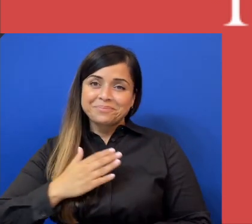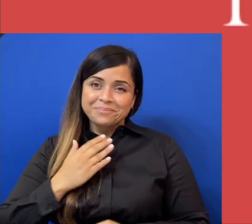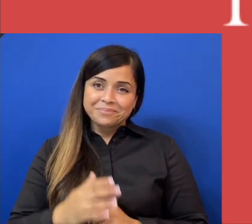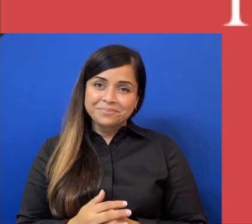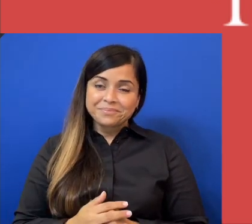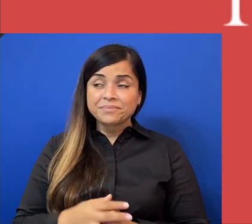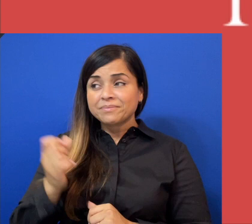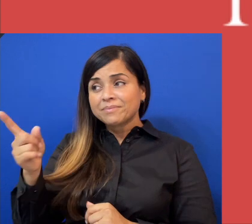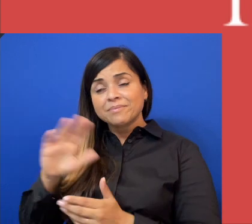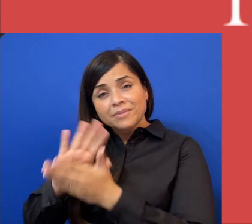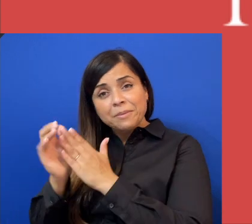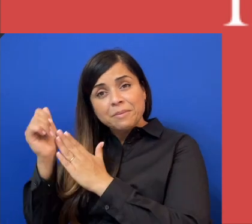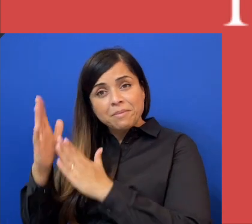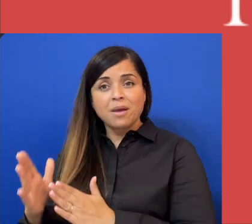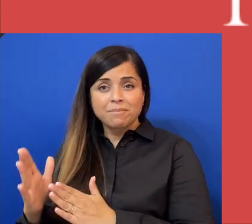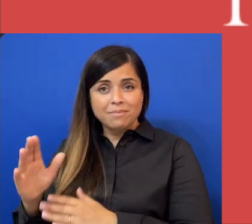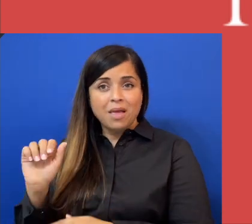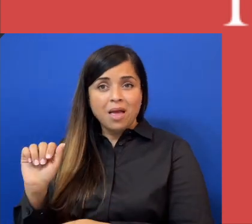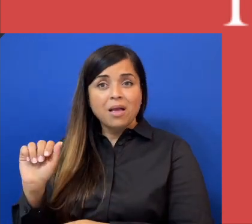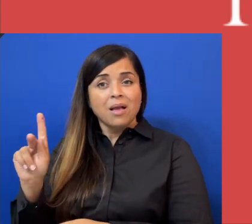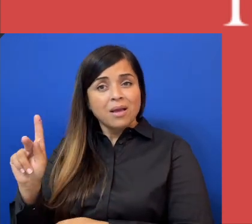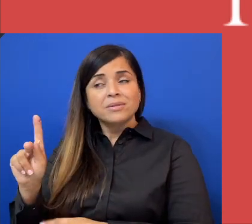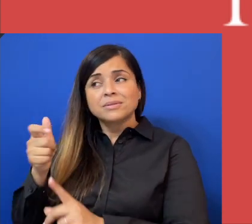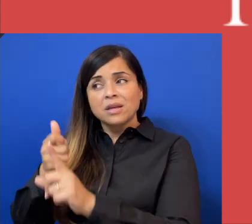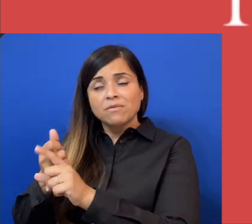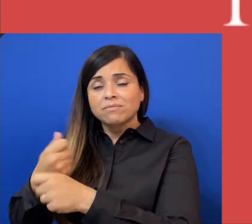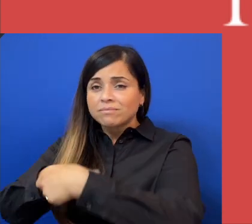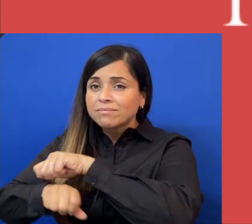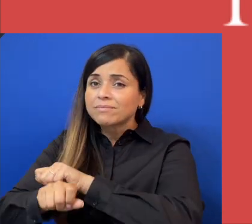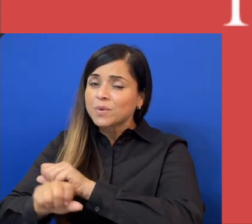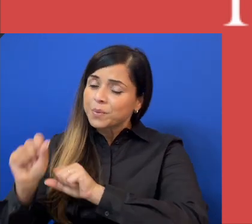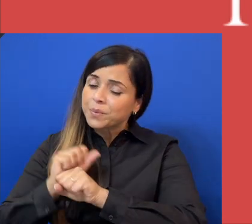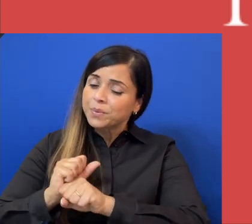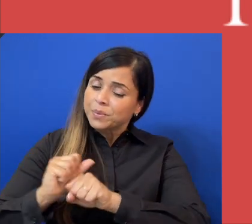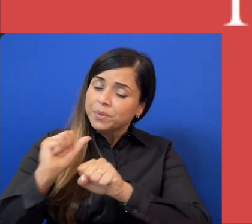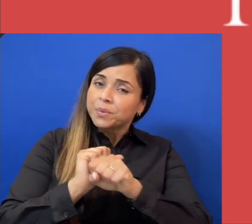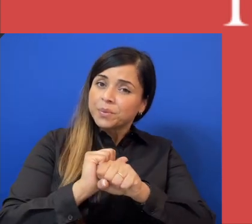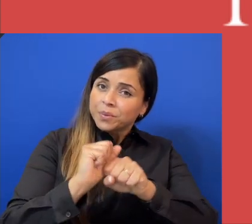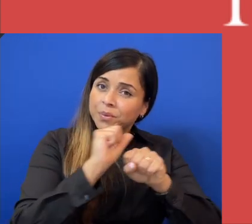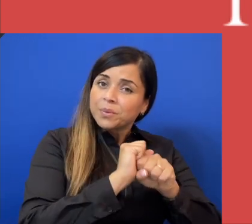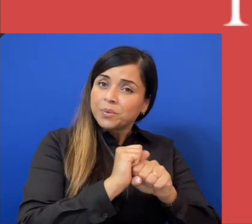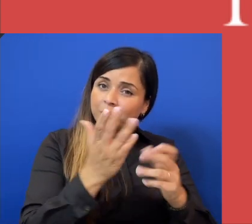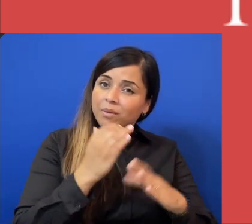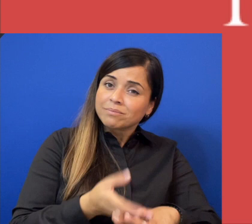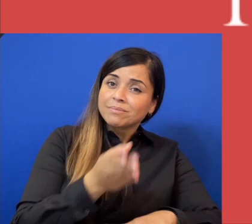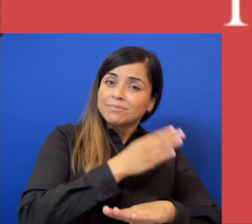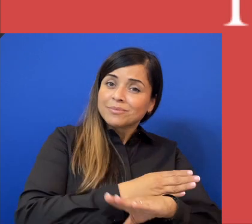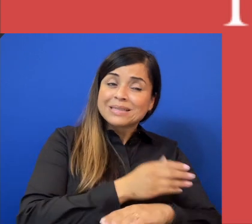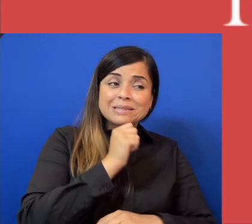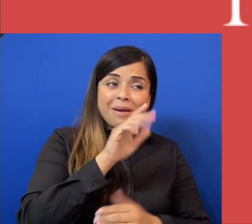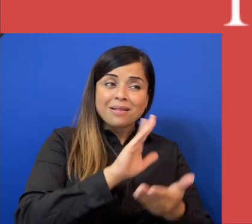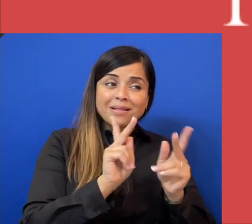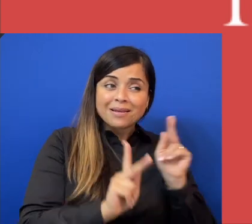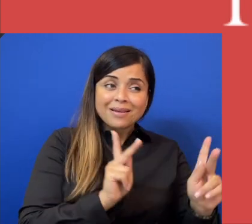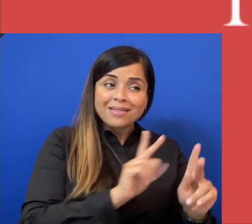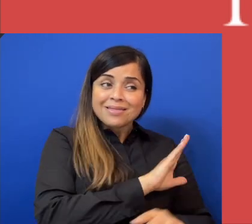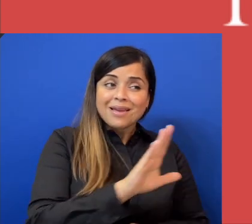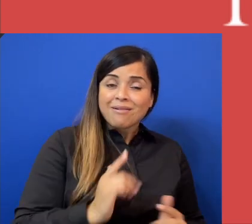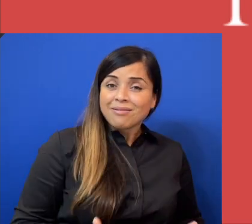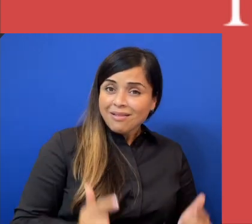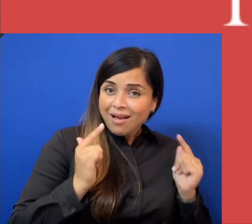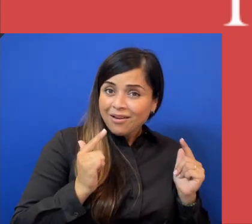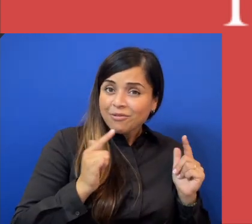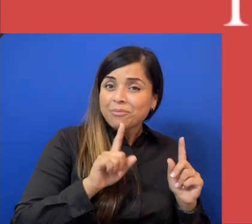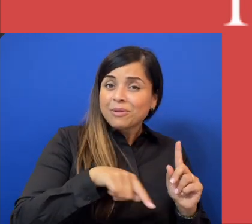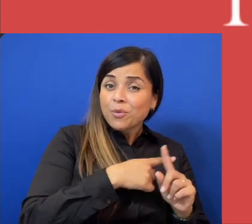worked tirelessly to improve the quality of life of both the Shia Ismaili community and the many places they live around